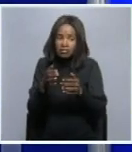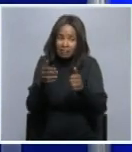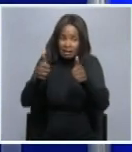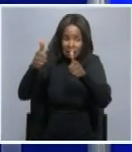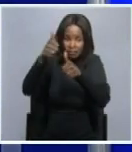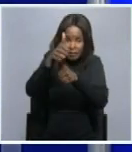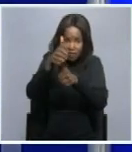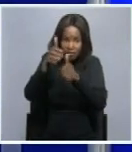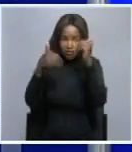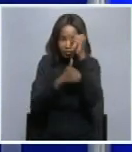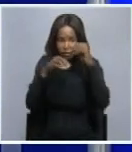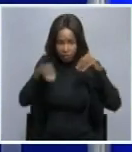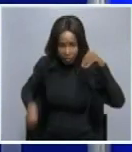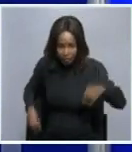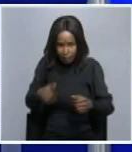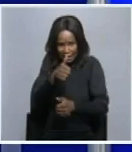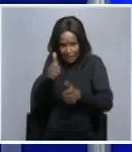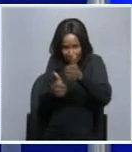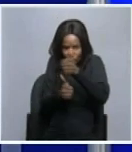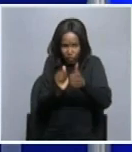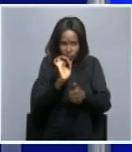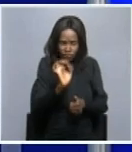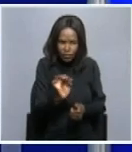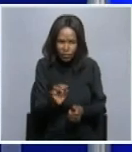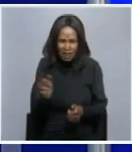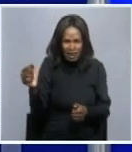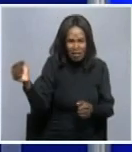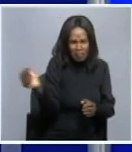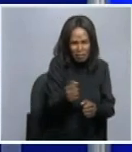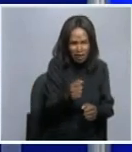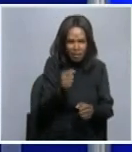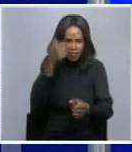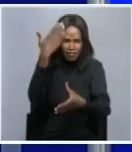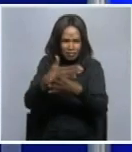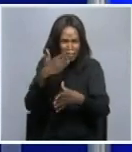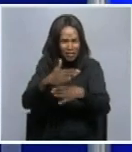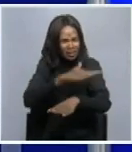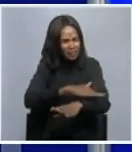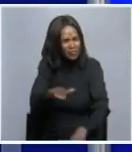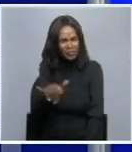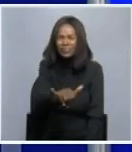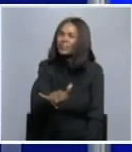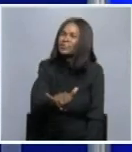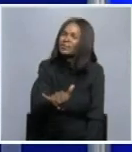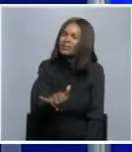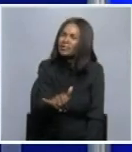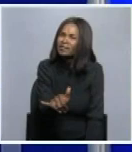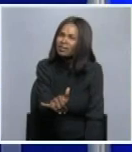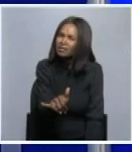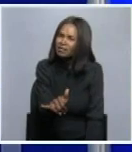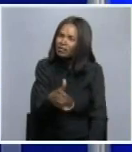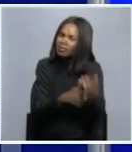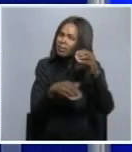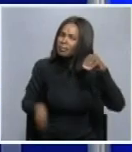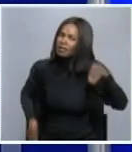nominating people for the posts of Attorney General, Director General and Deputy Director General of the